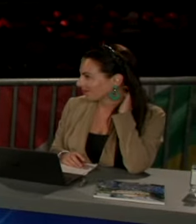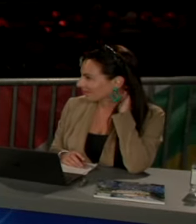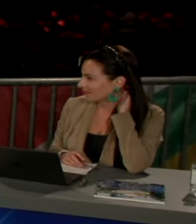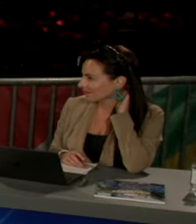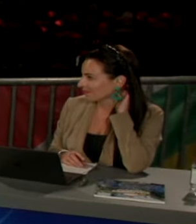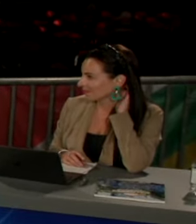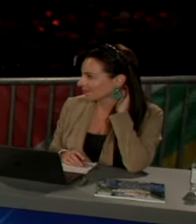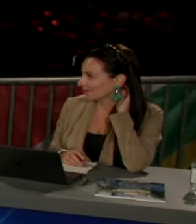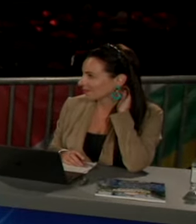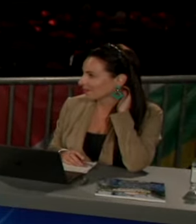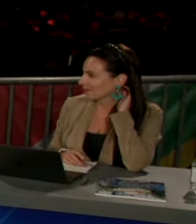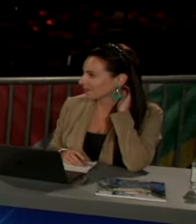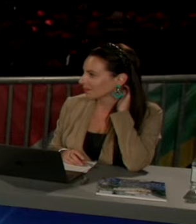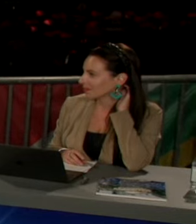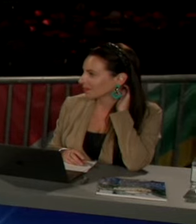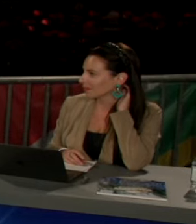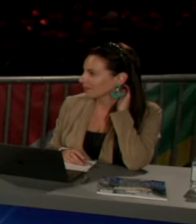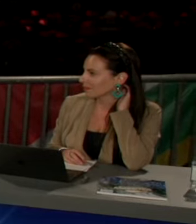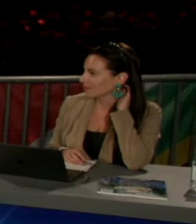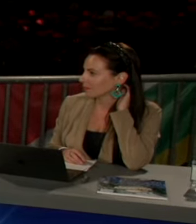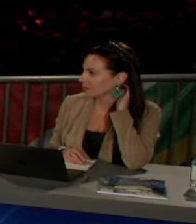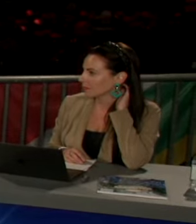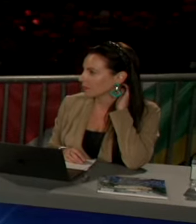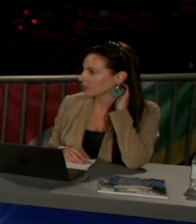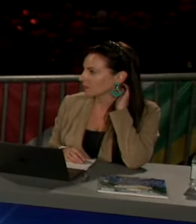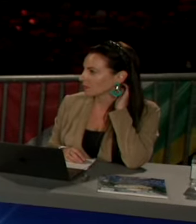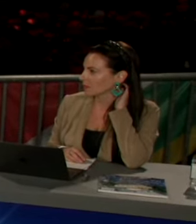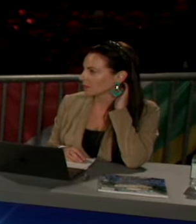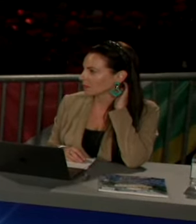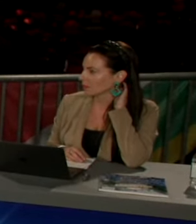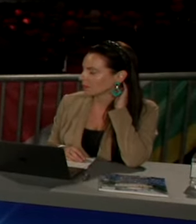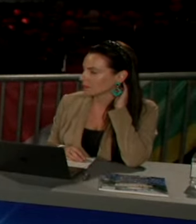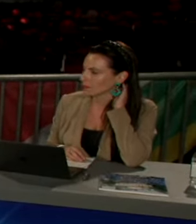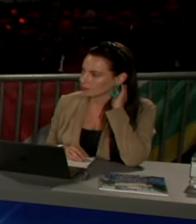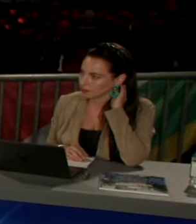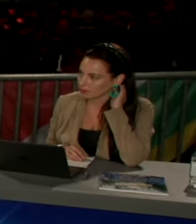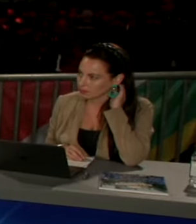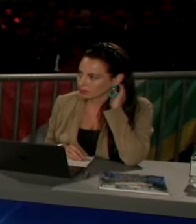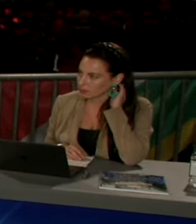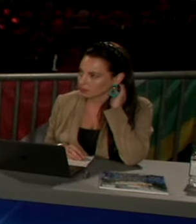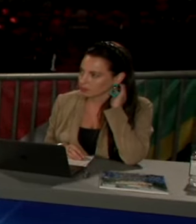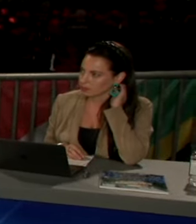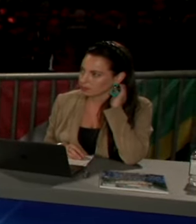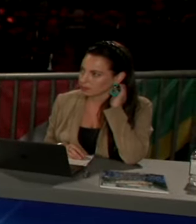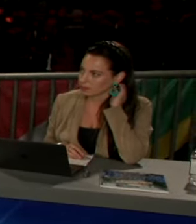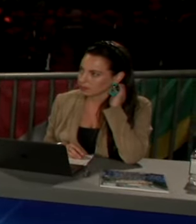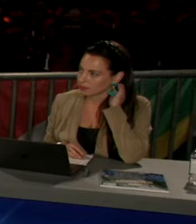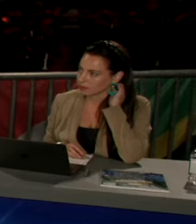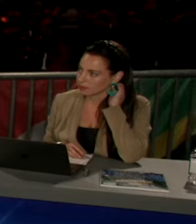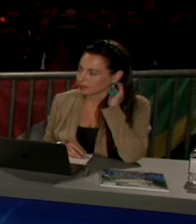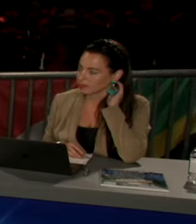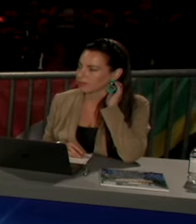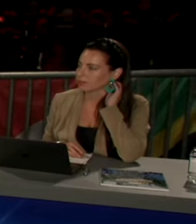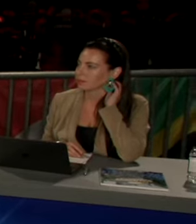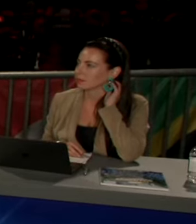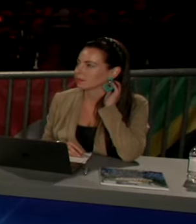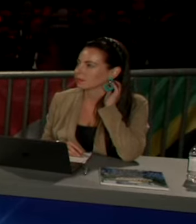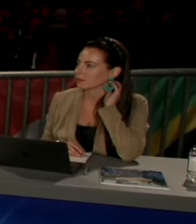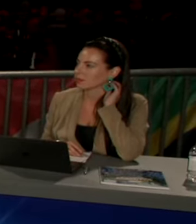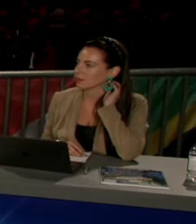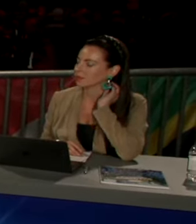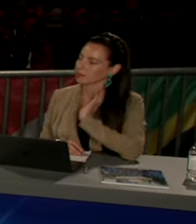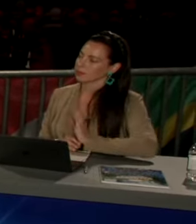12 with flying colors and wanted to pursue my dream of becoming a doctor. So I went into the University of Pretoria, and when I